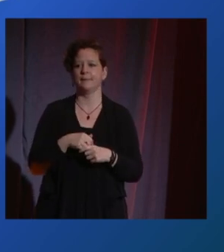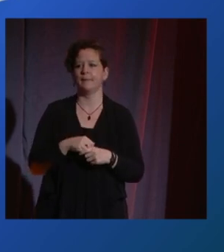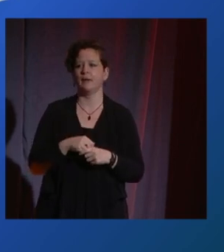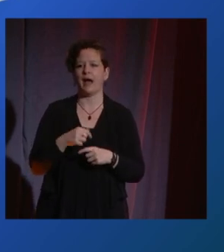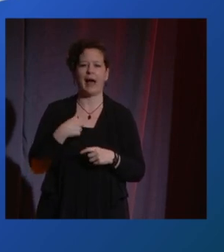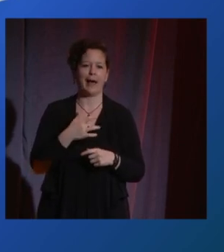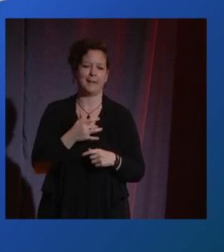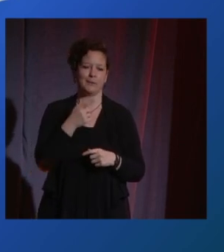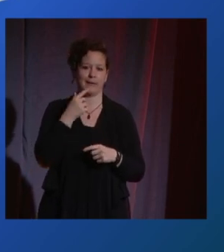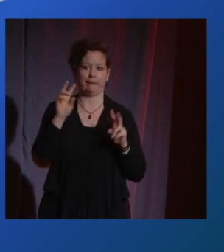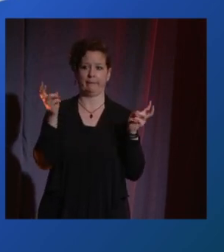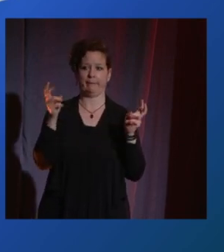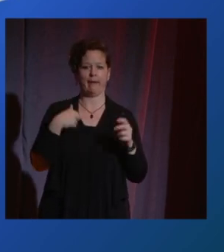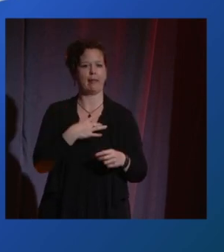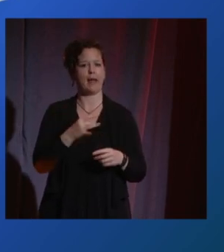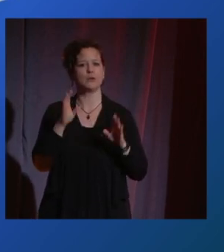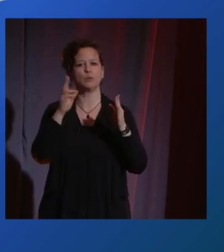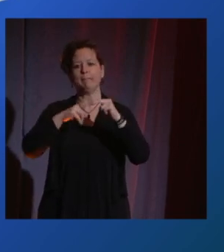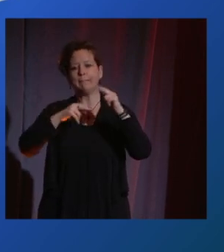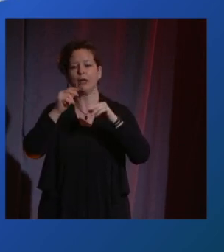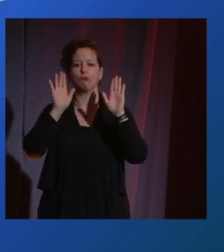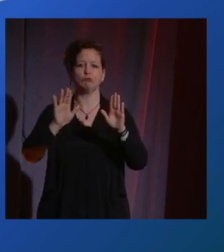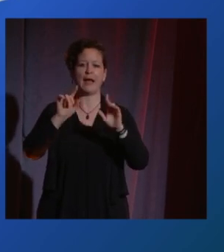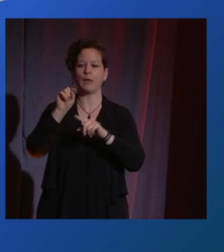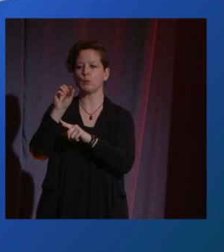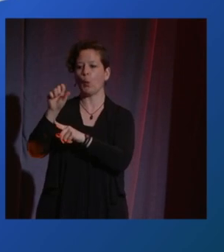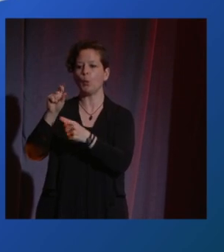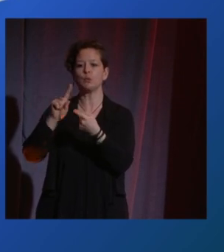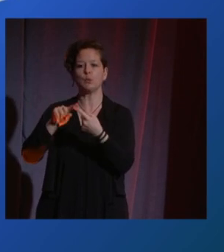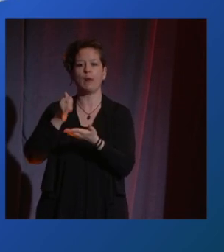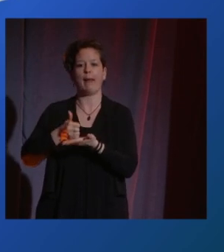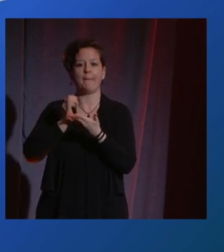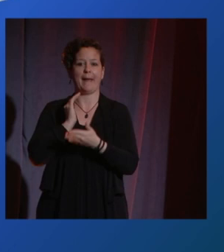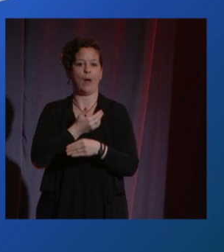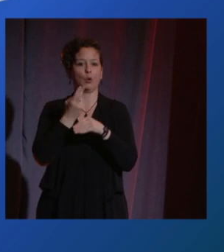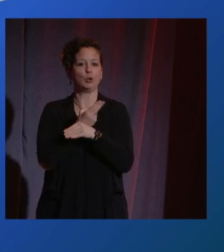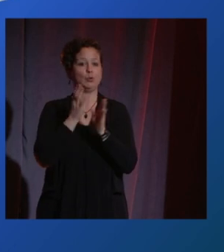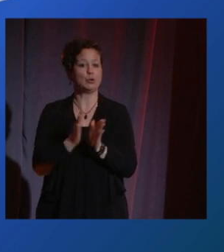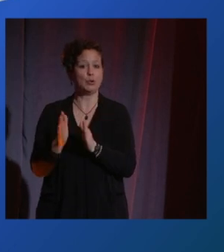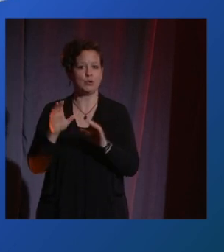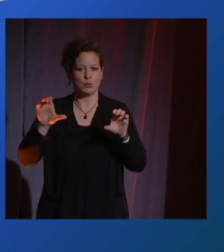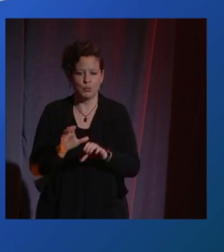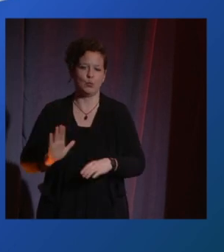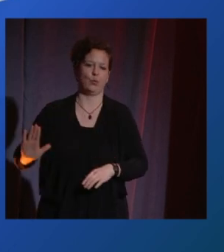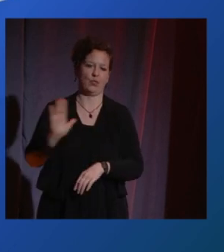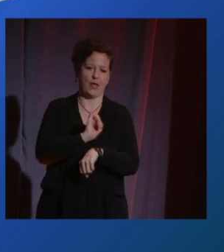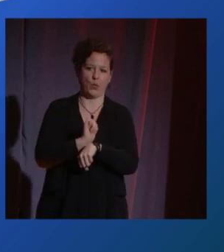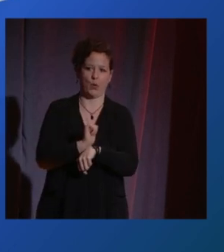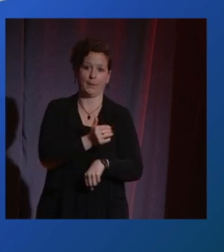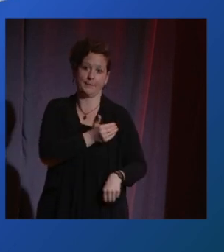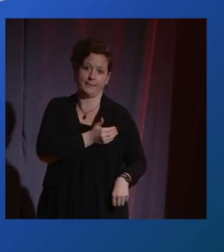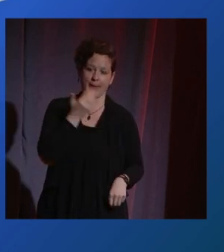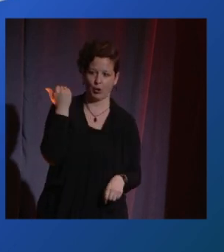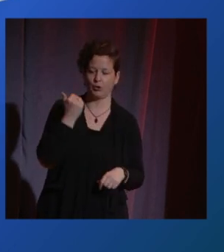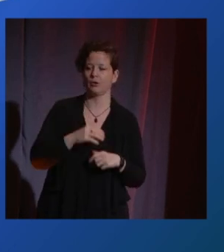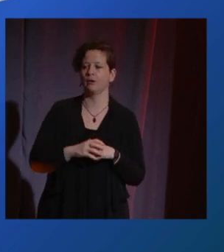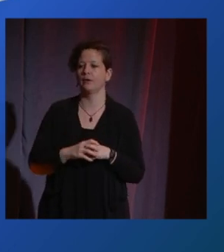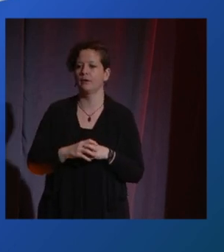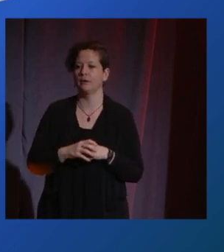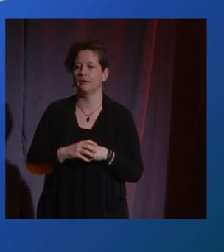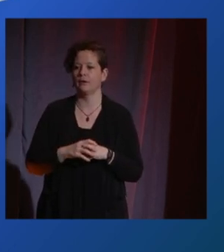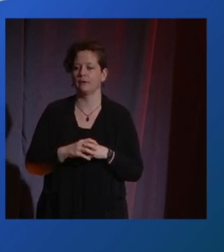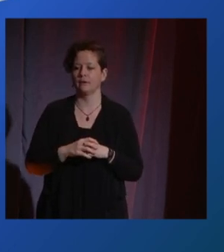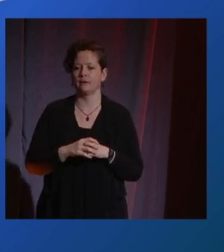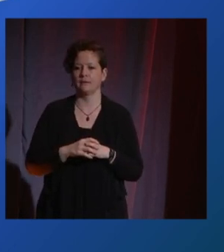build great tools that help our users do their work better it sort of just